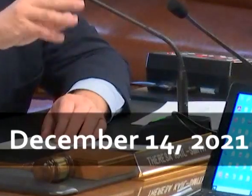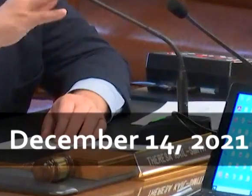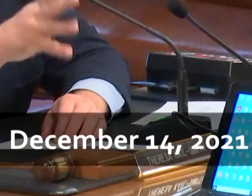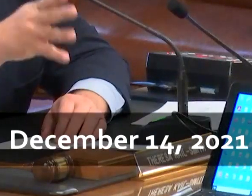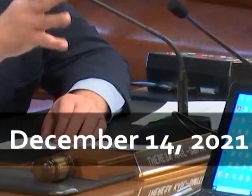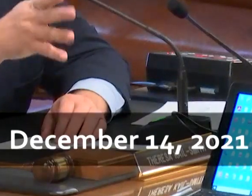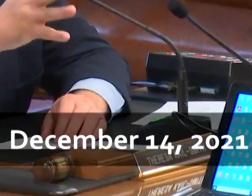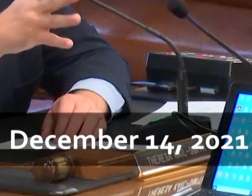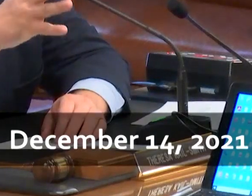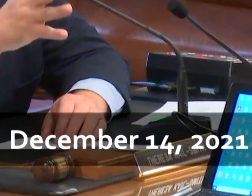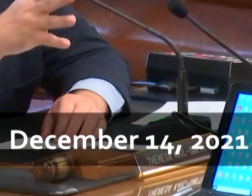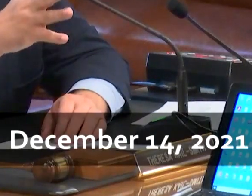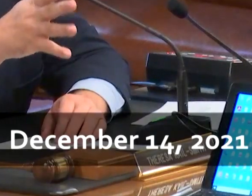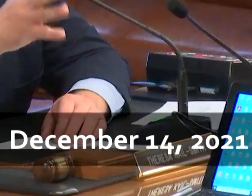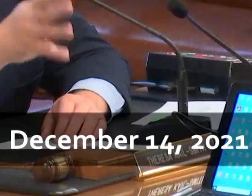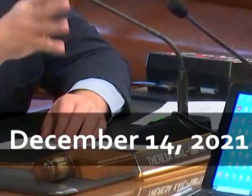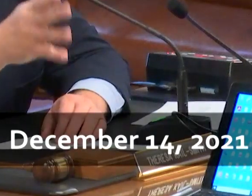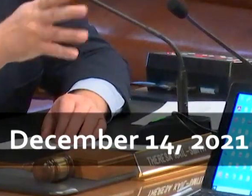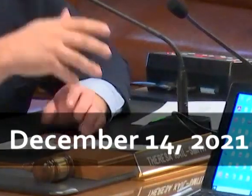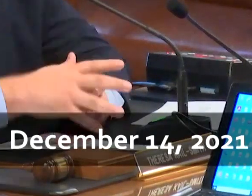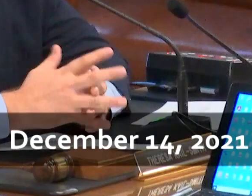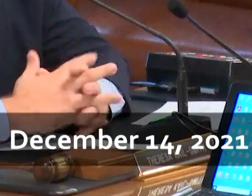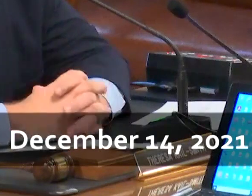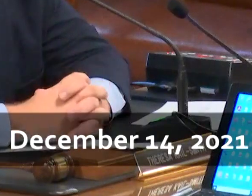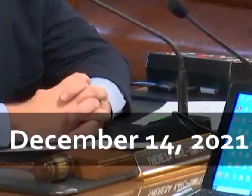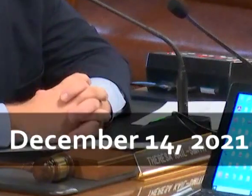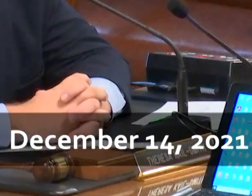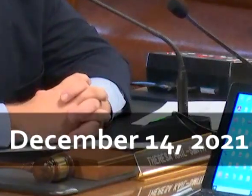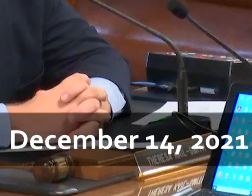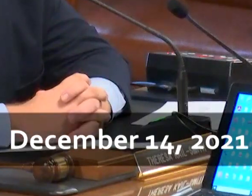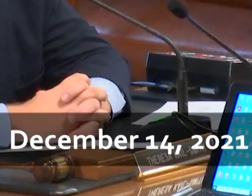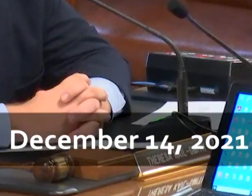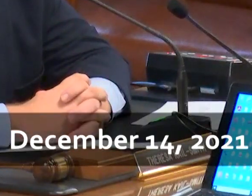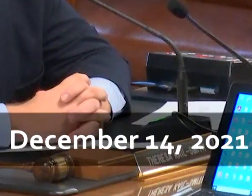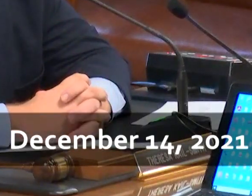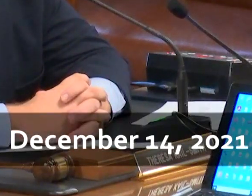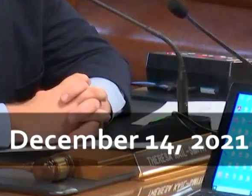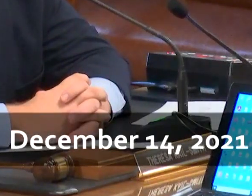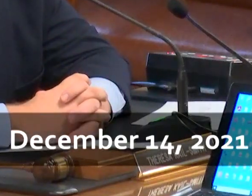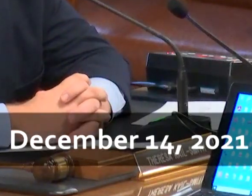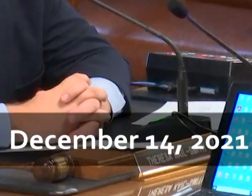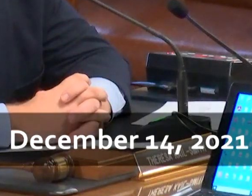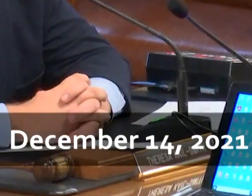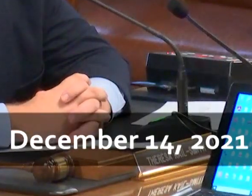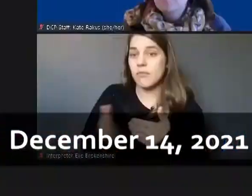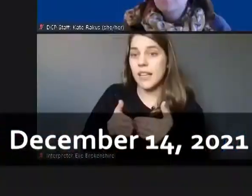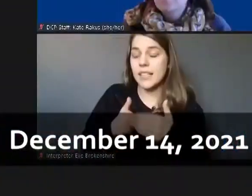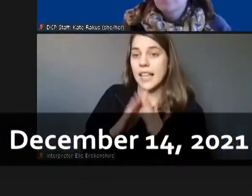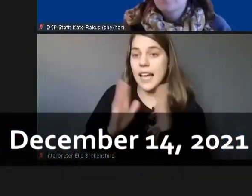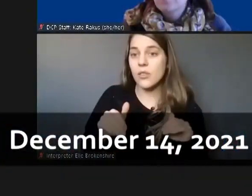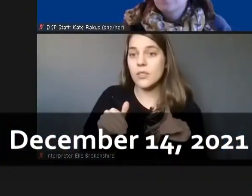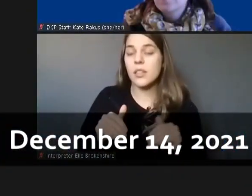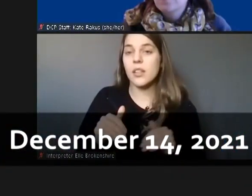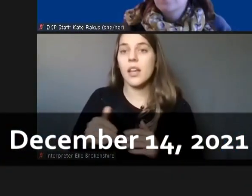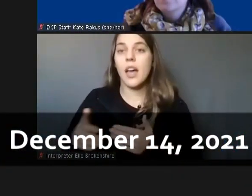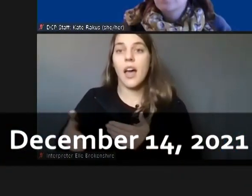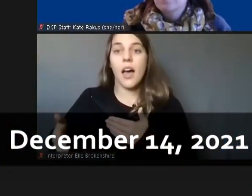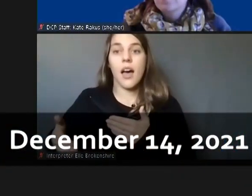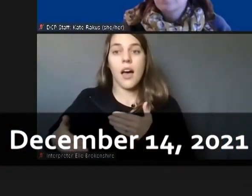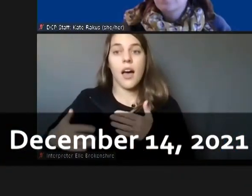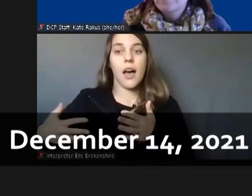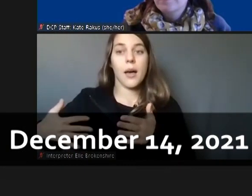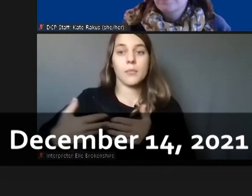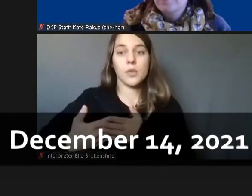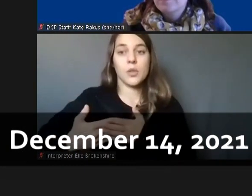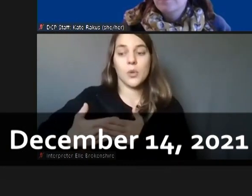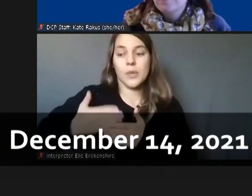special permission to do 6 foot right up on side of your house then. Up to the side of your house, you don't need a variance